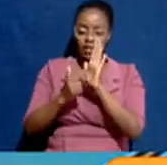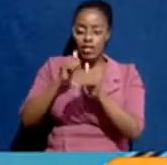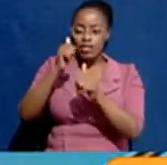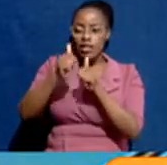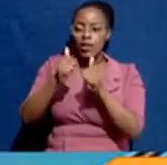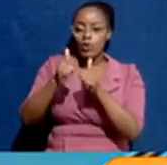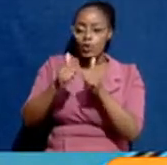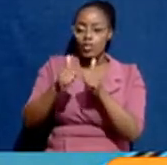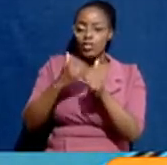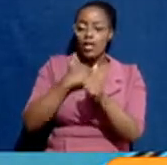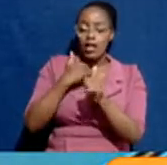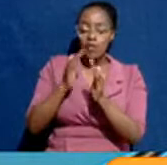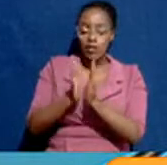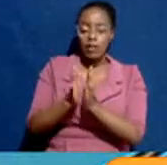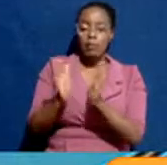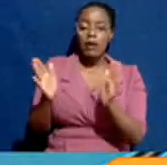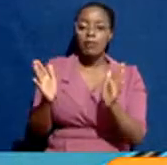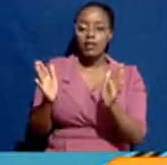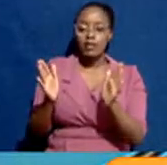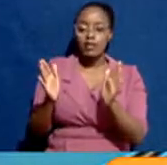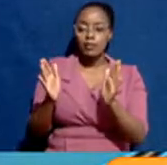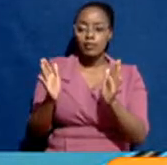is public.